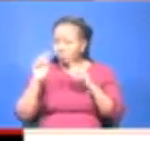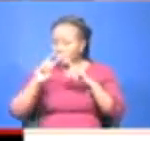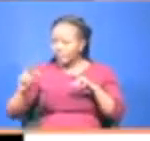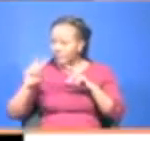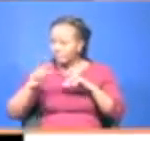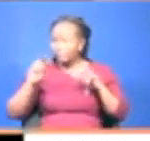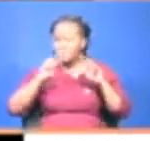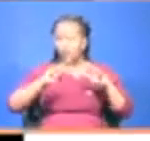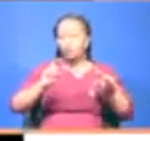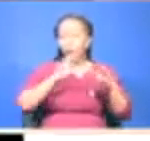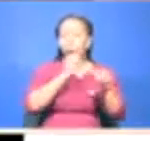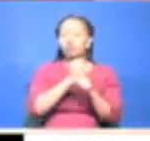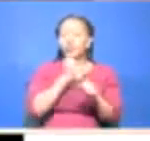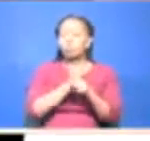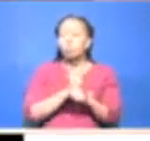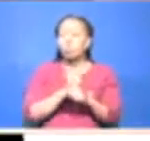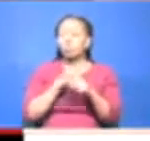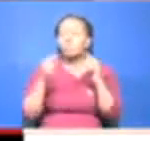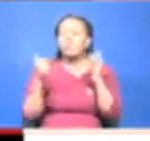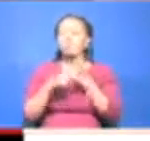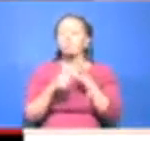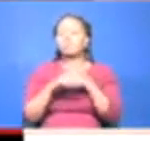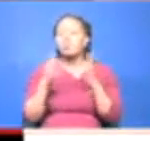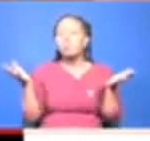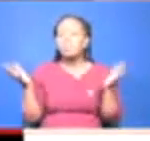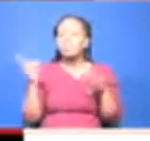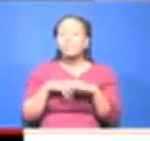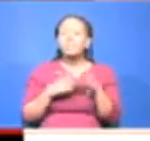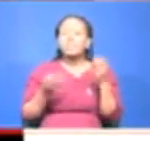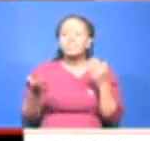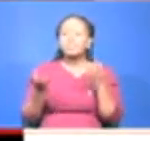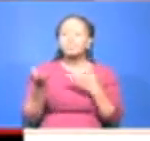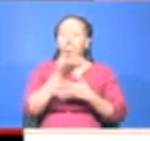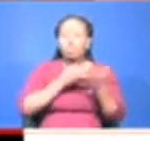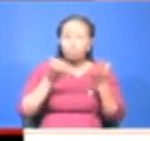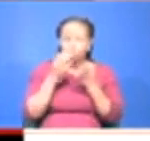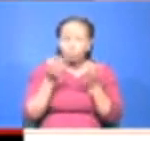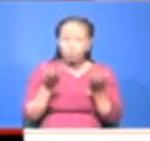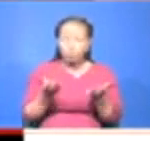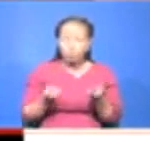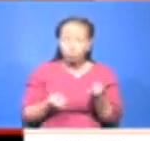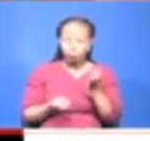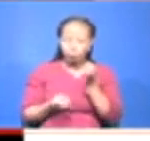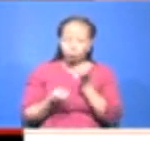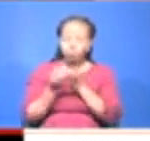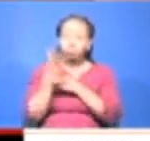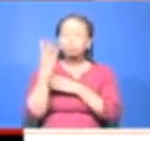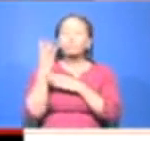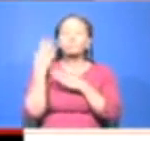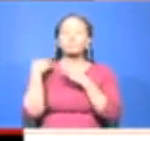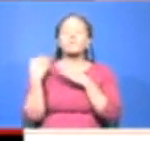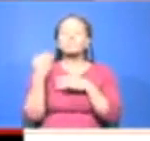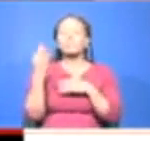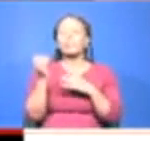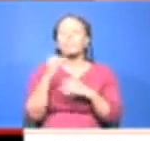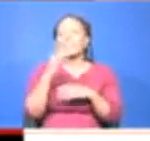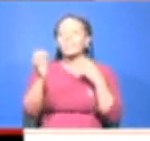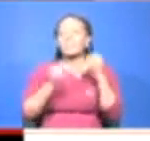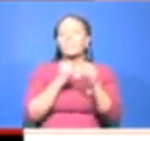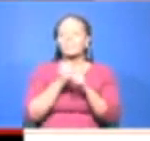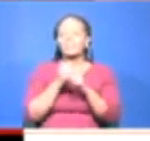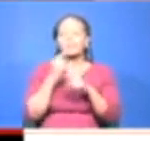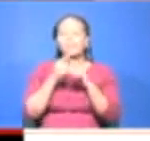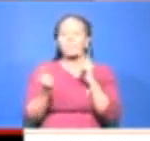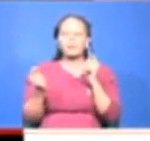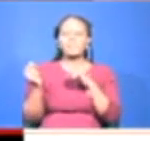with that is, as an economy, we're growing. We've grown tremendously over the last 30 years, but we're still growing, and not growing at the pace that young people